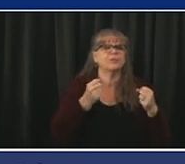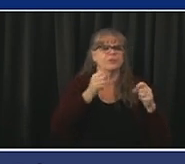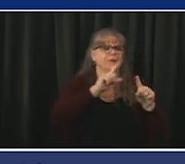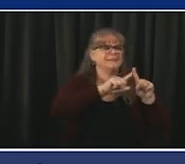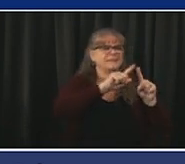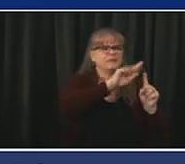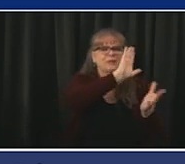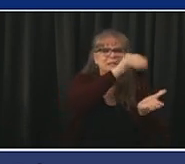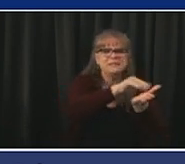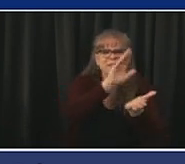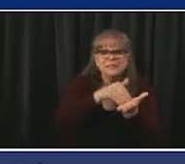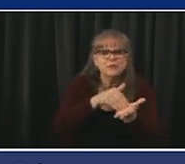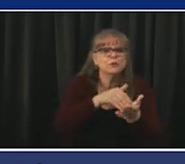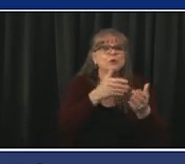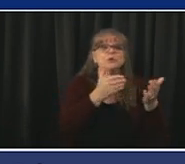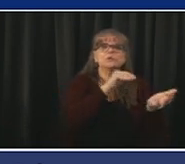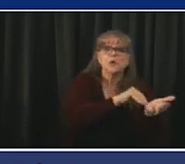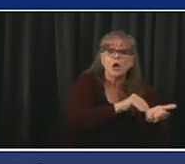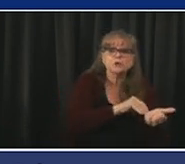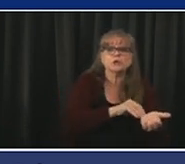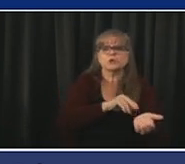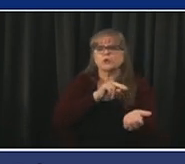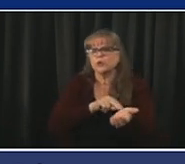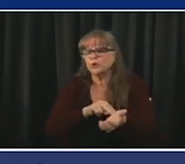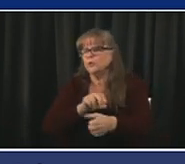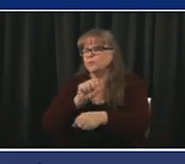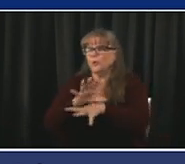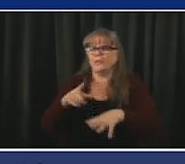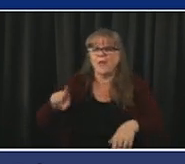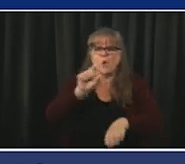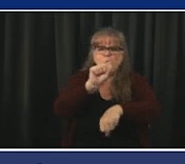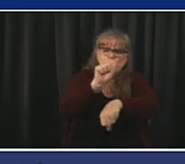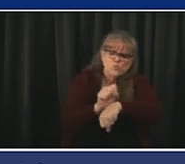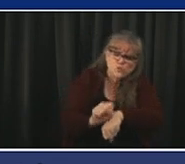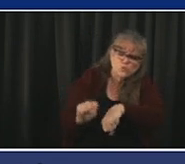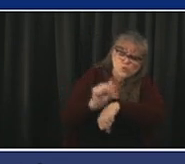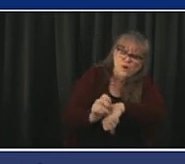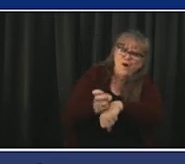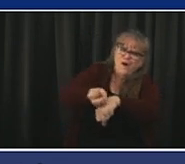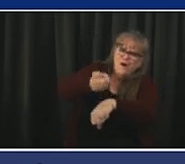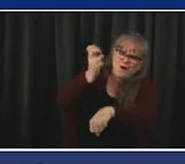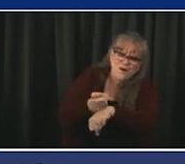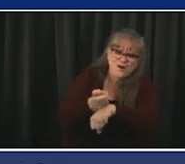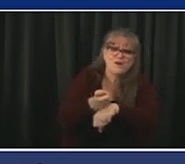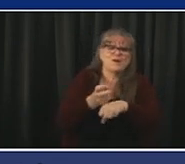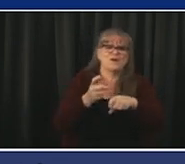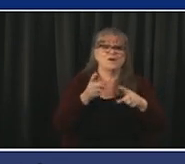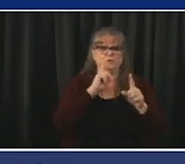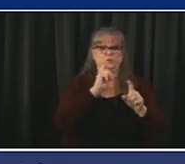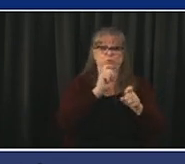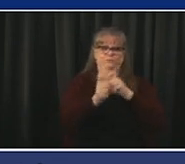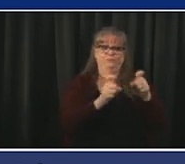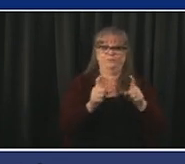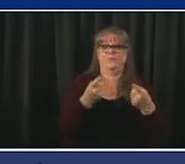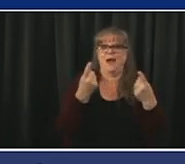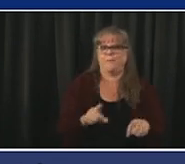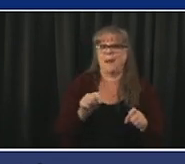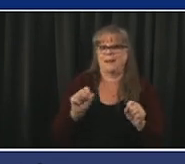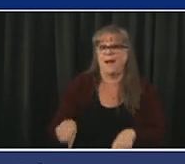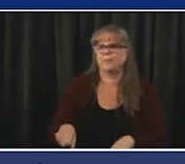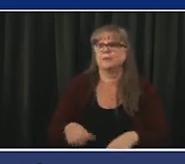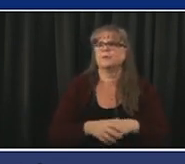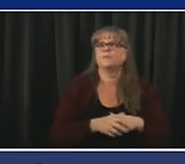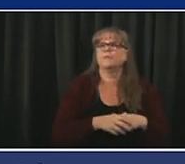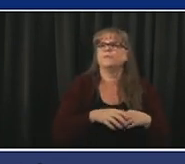so hard to get this vaccine into arms as quickly as possible. This effort requires incredible